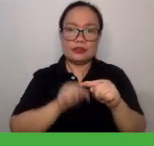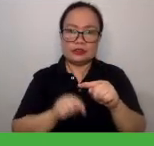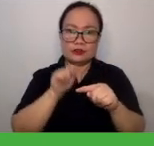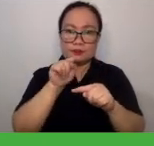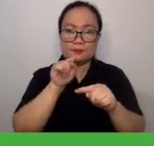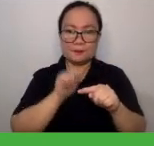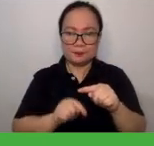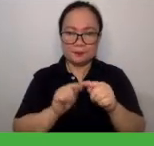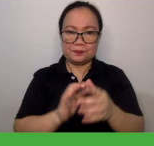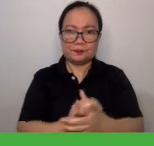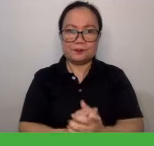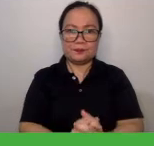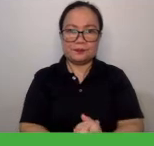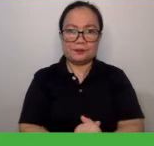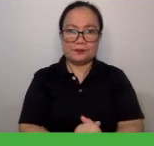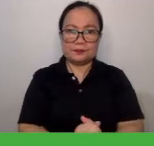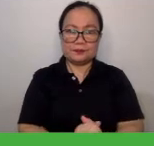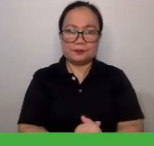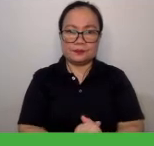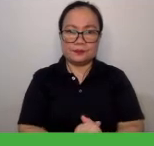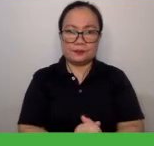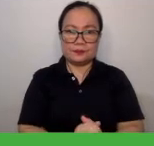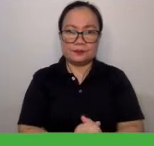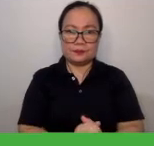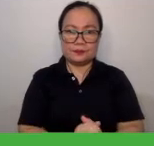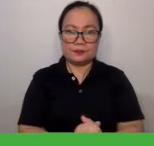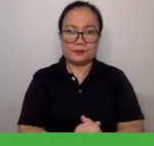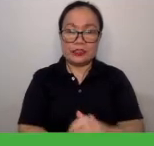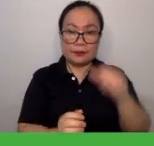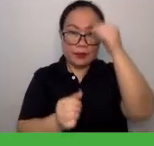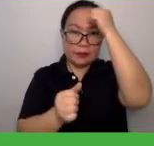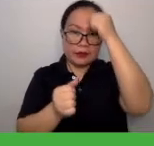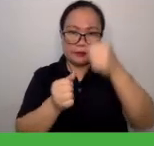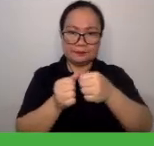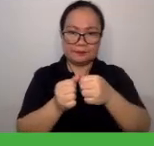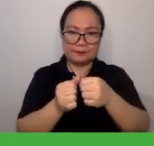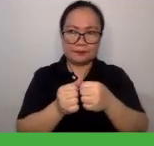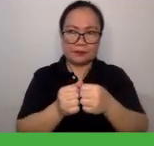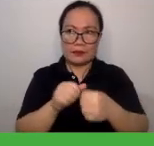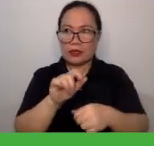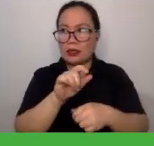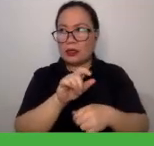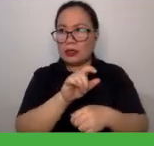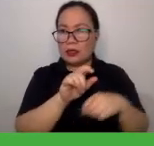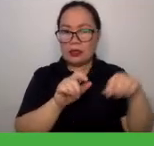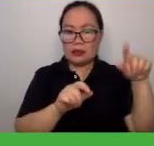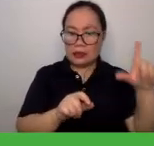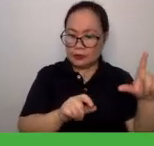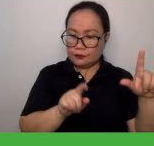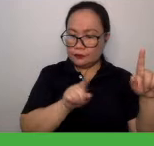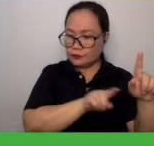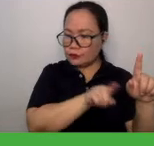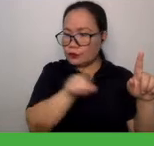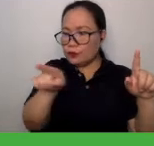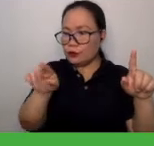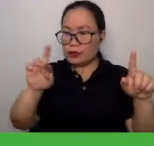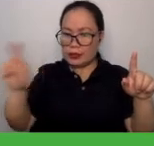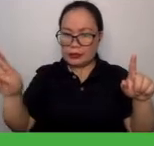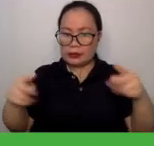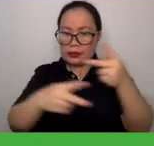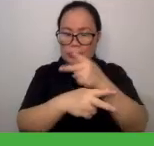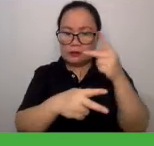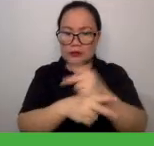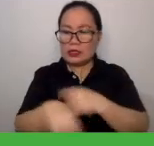hindi tayo malito mag-convert. Okay? Now, so, dapat kabisado ninyo